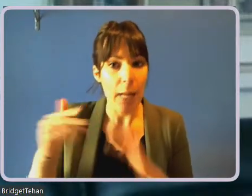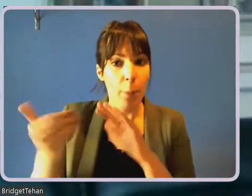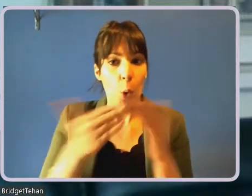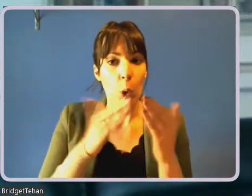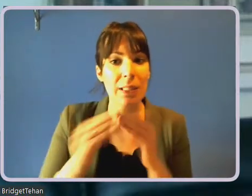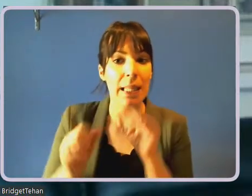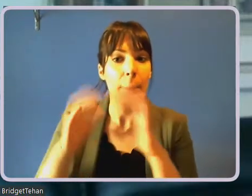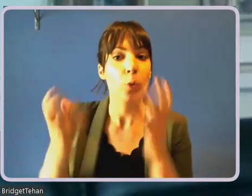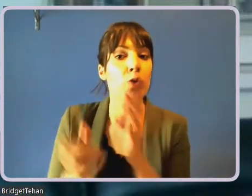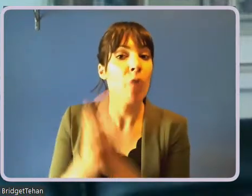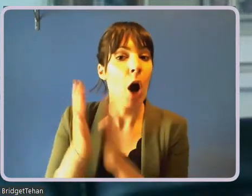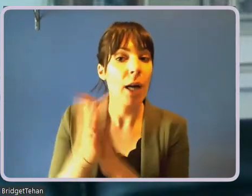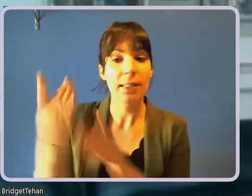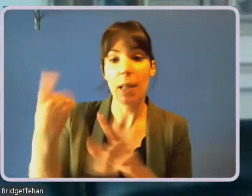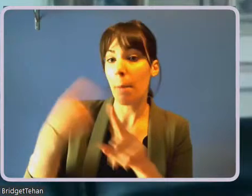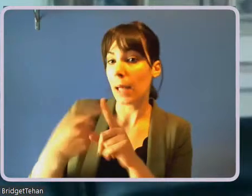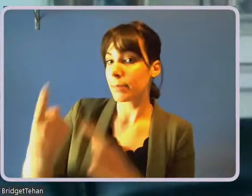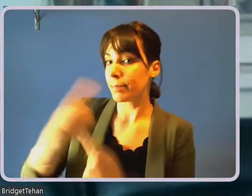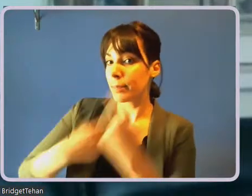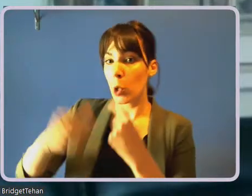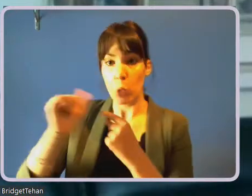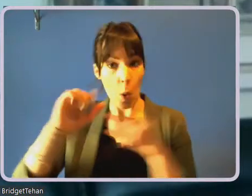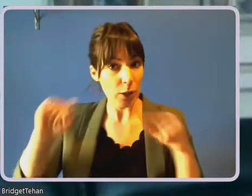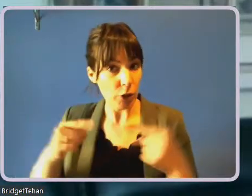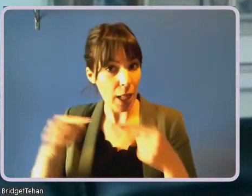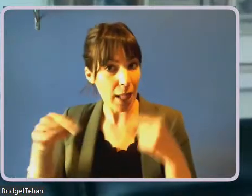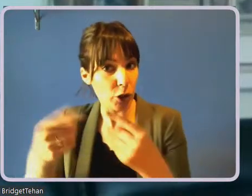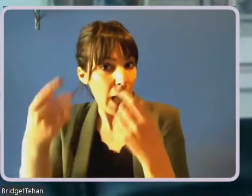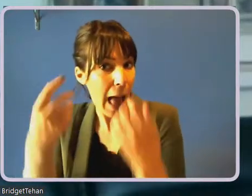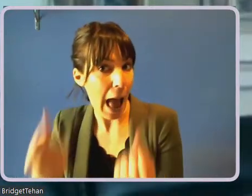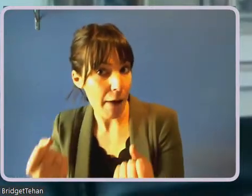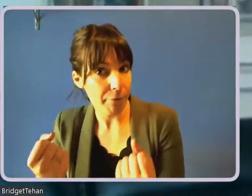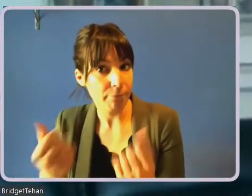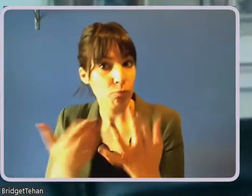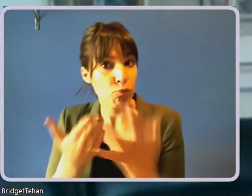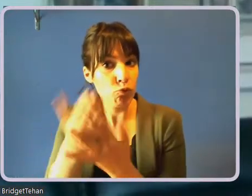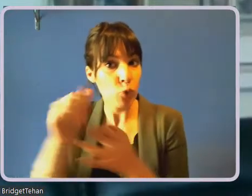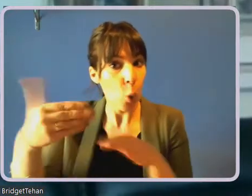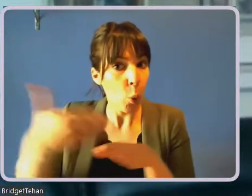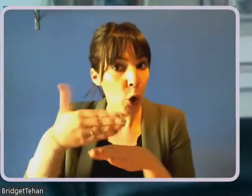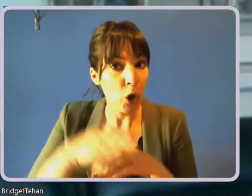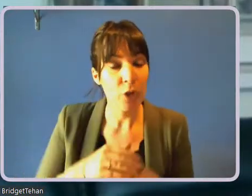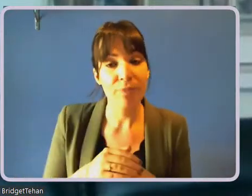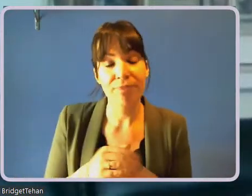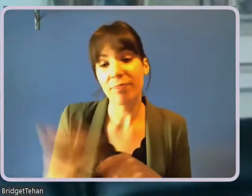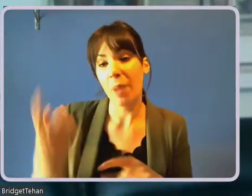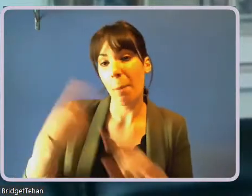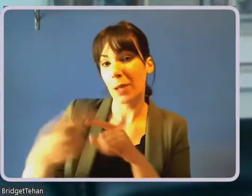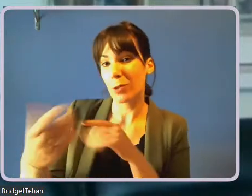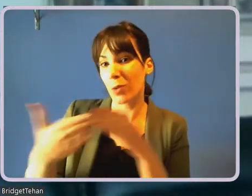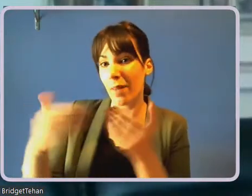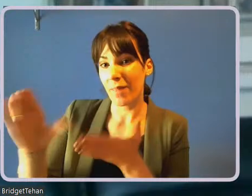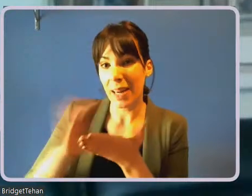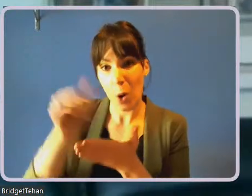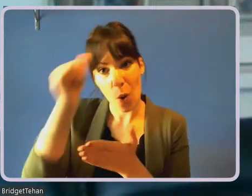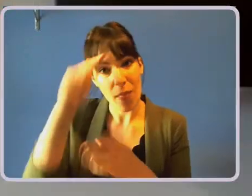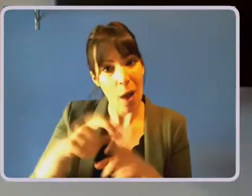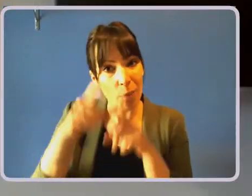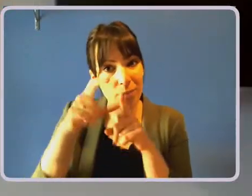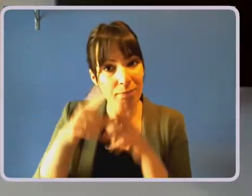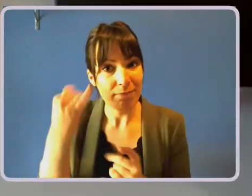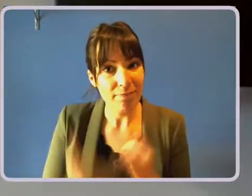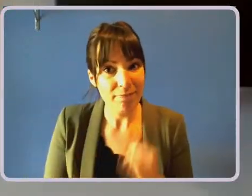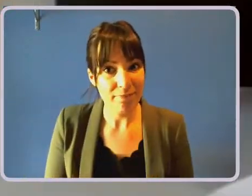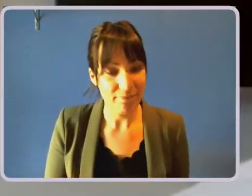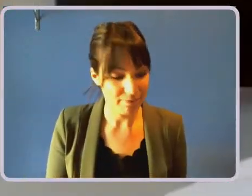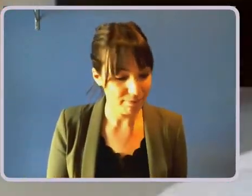undertaking that work, and I guess particularly with regard to funding, which I know has been really troublesome for you. Over to you, Adrian. Yeah,